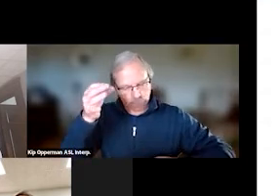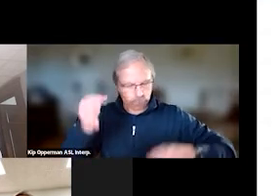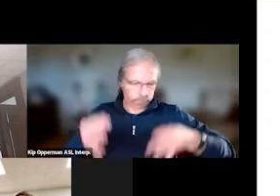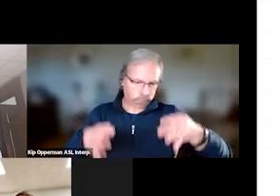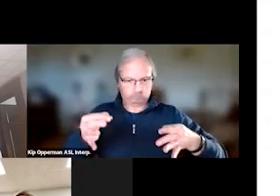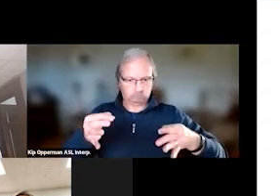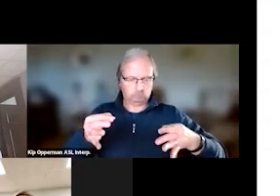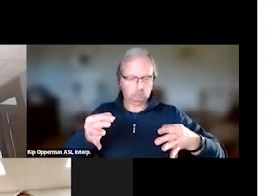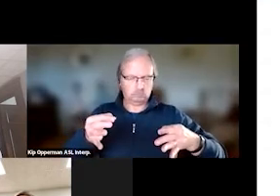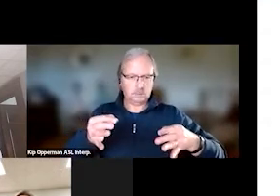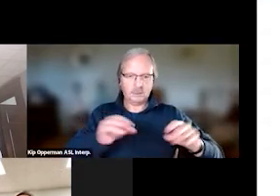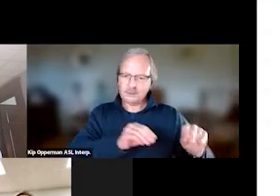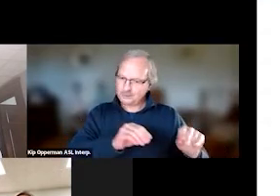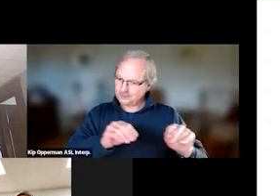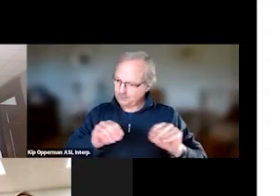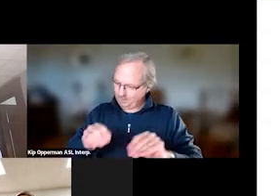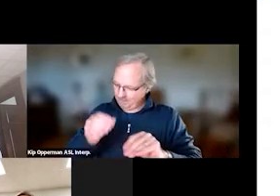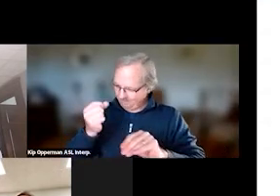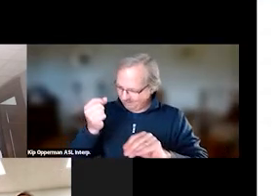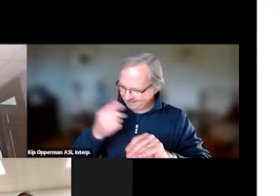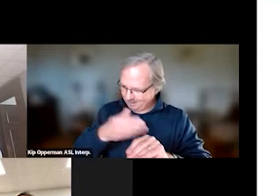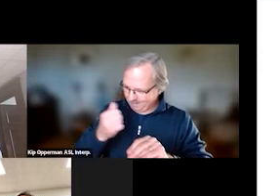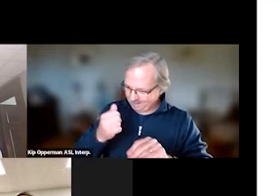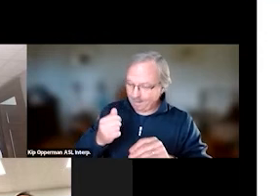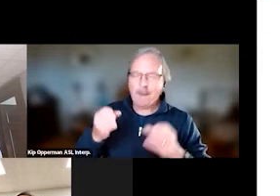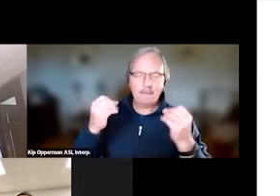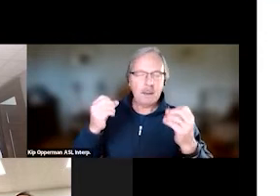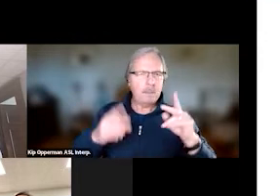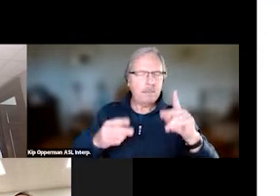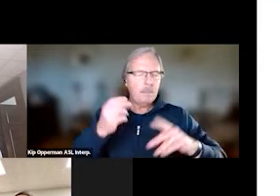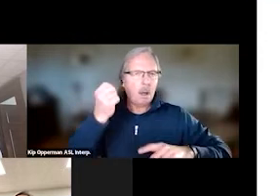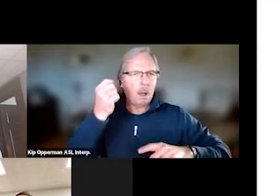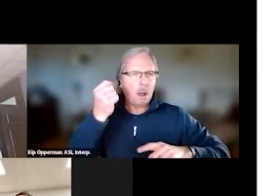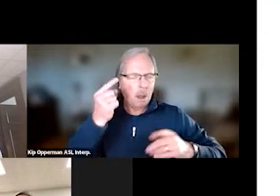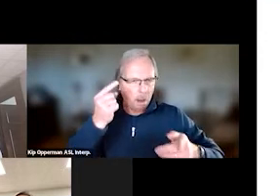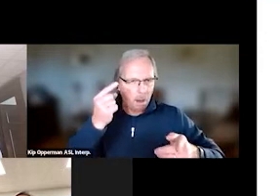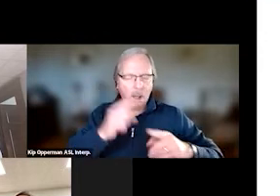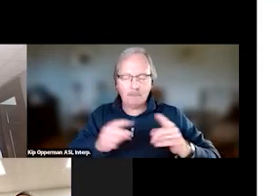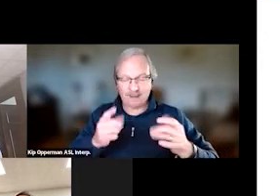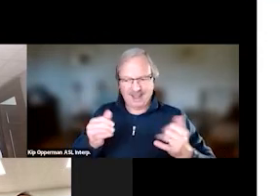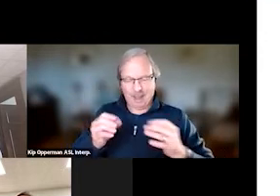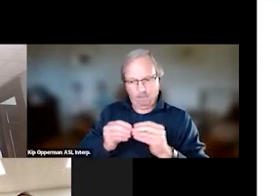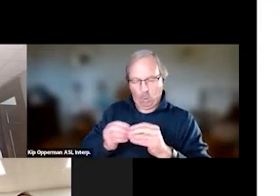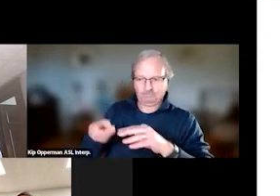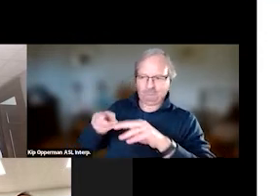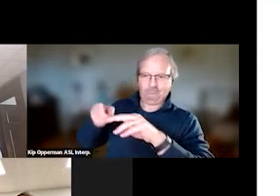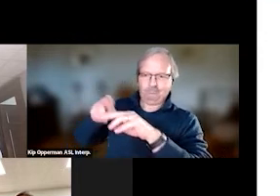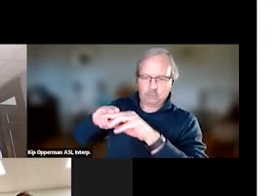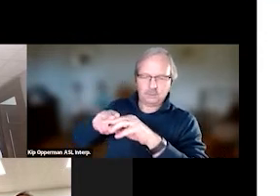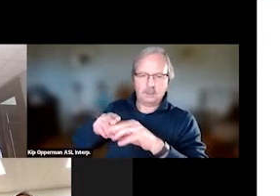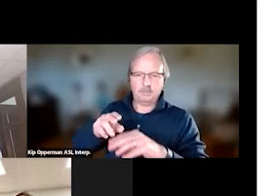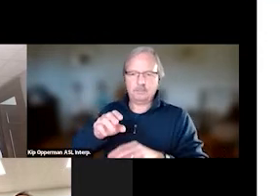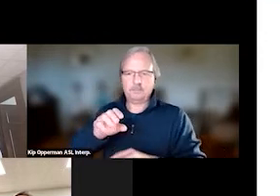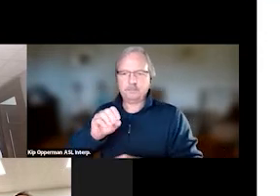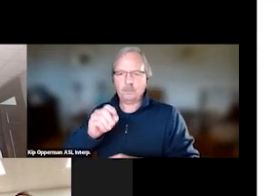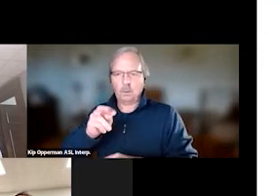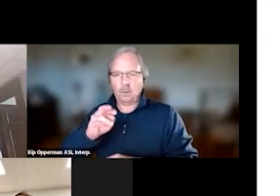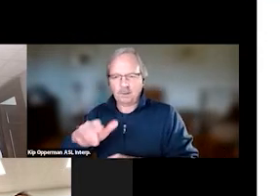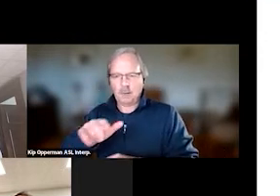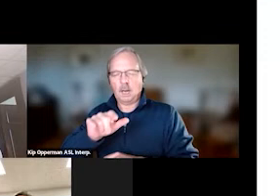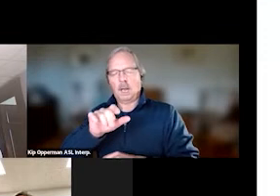on methadone, even though there was a large number of people who were aware of it and its effectiveness. Then oral buprenorphine and injectable